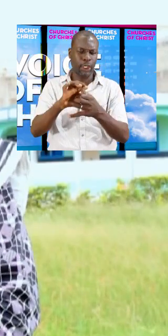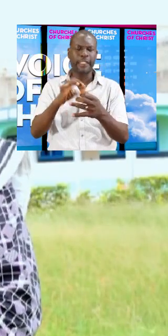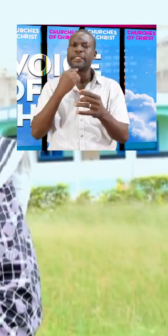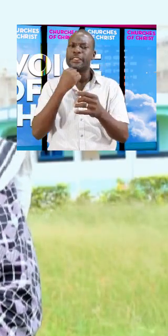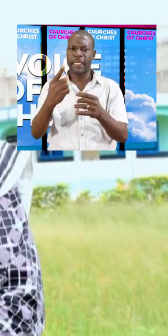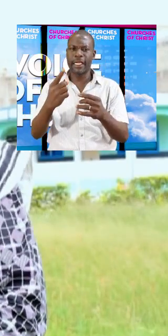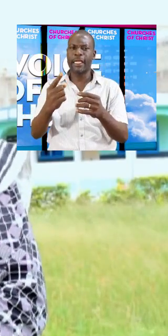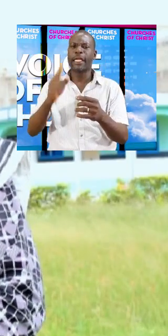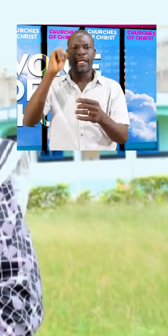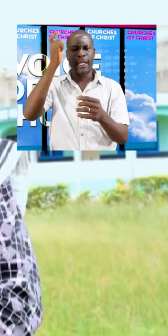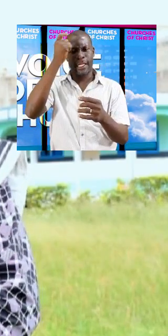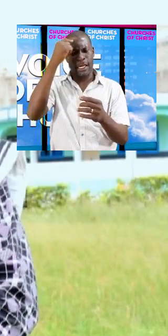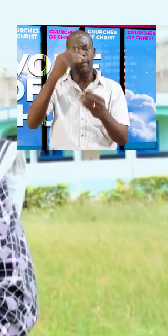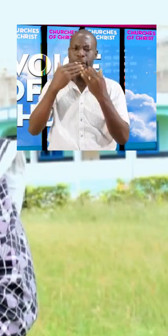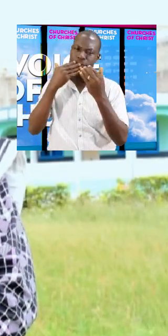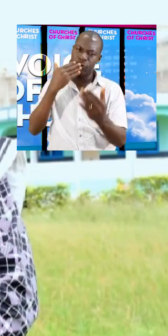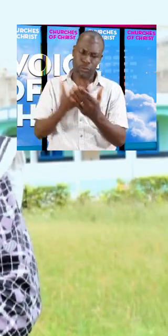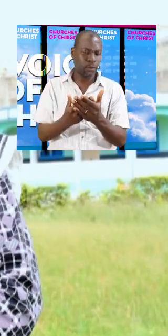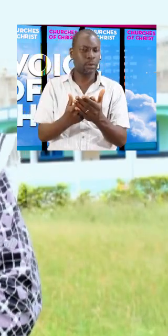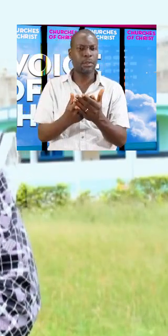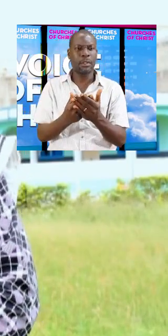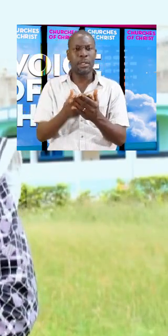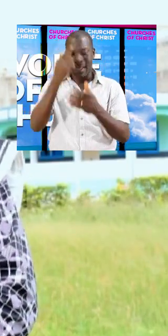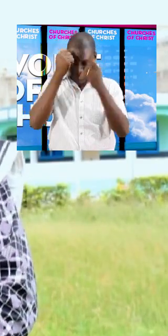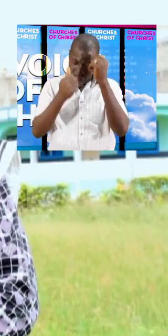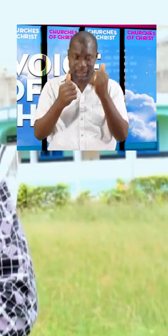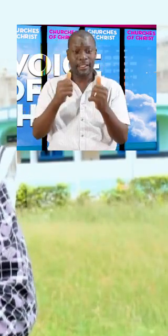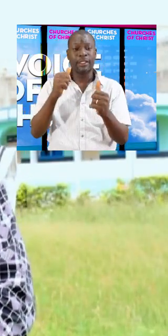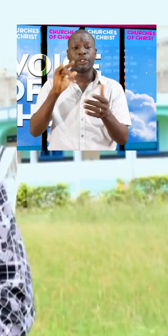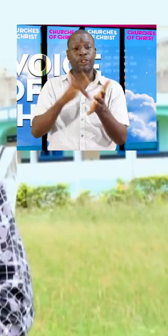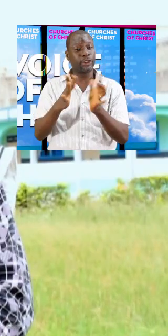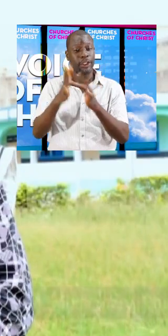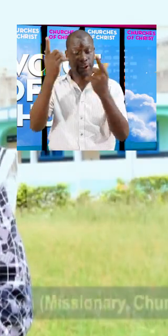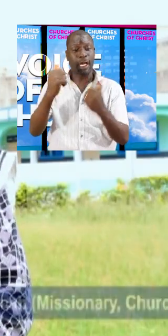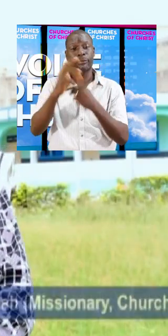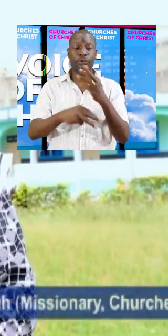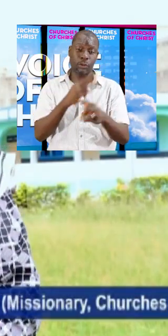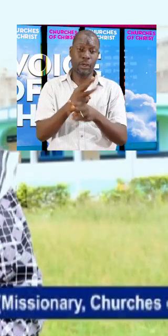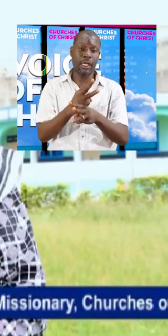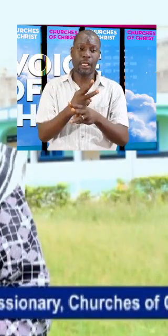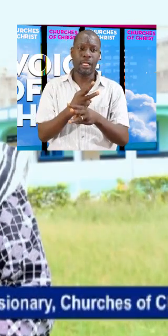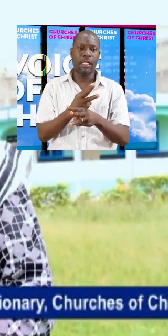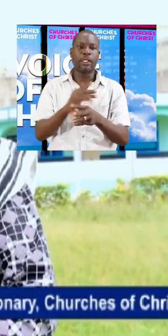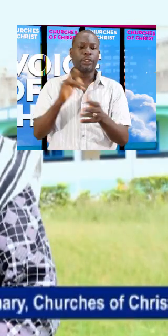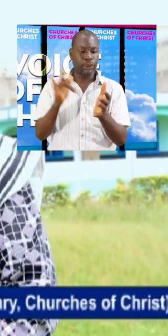ye no ne kwan so an no eza ze urade yesu christo eba ewiase no ade a ye ura yesu o ma na ni ku